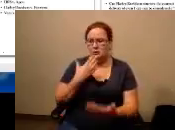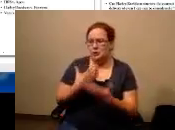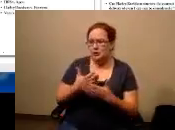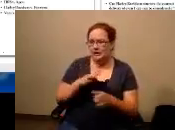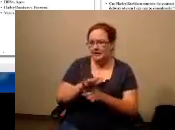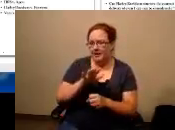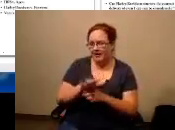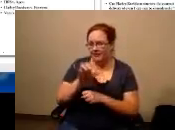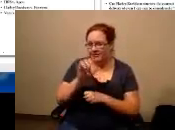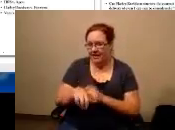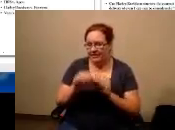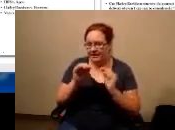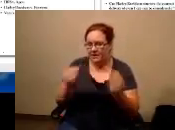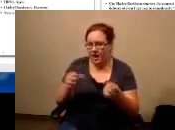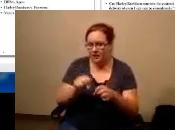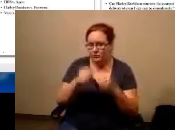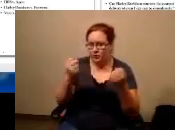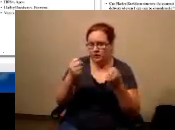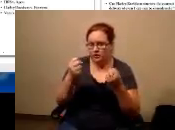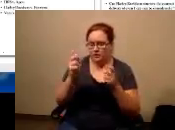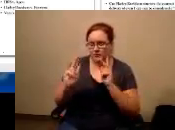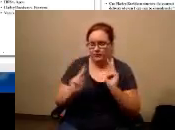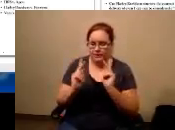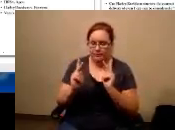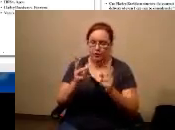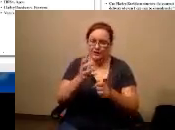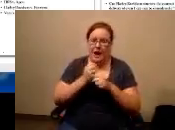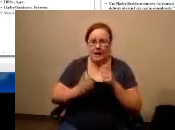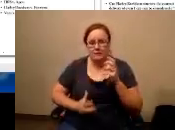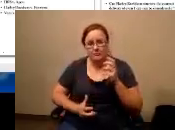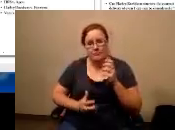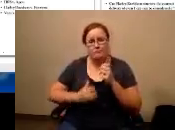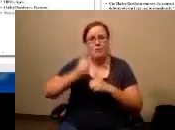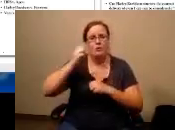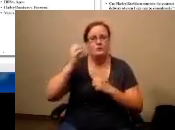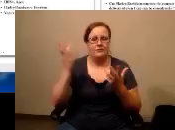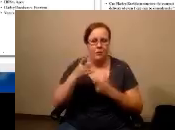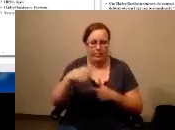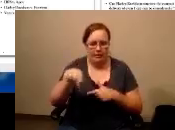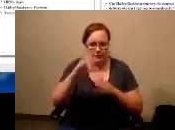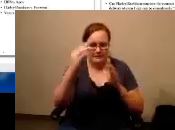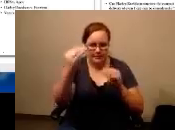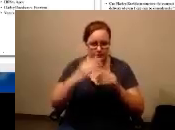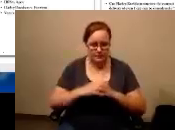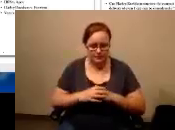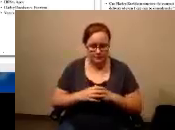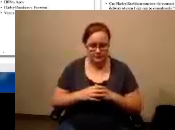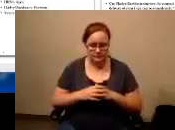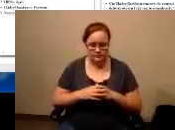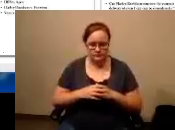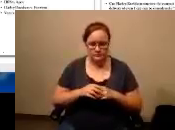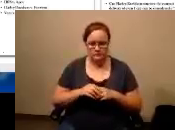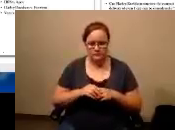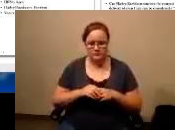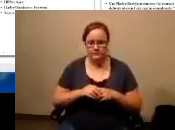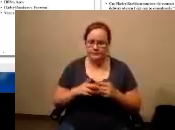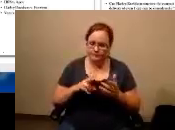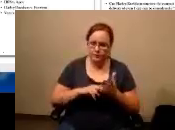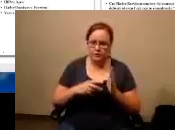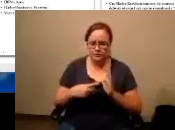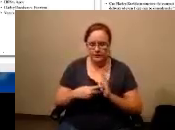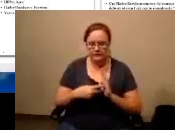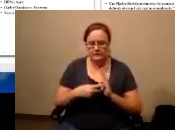party received the majority of what it bargained for. In other words, the breach